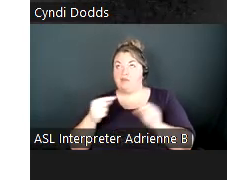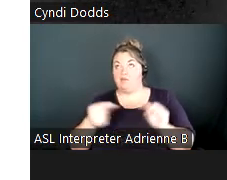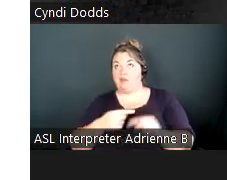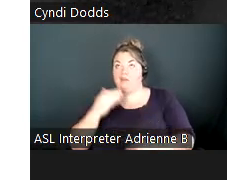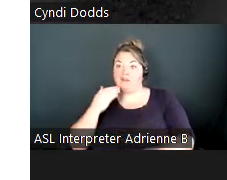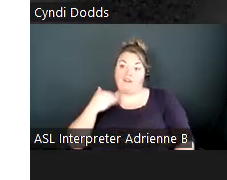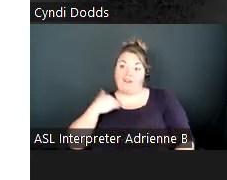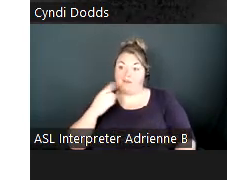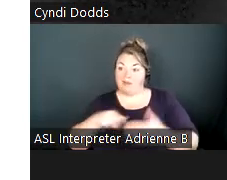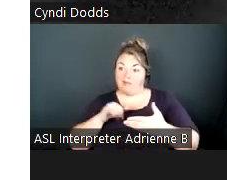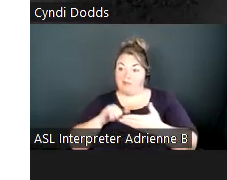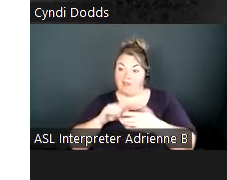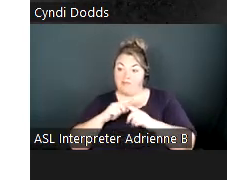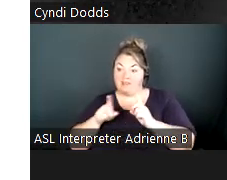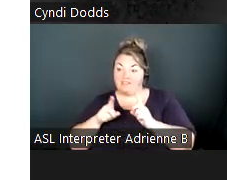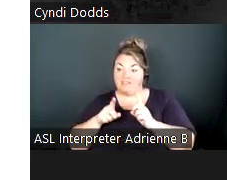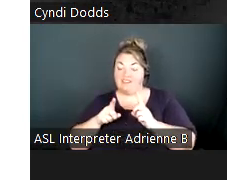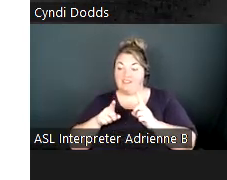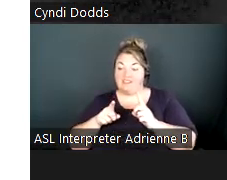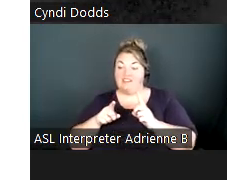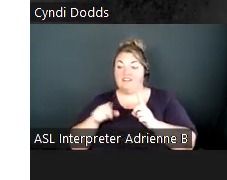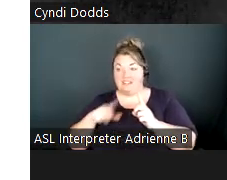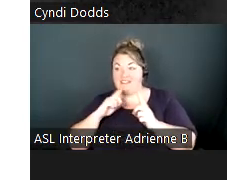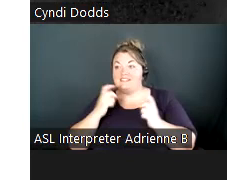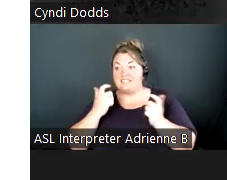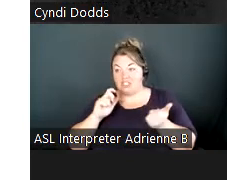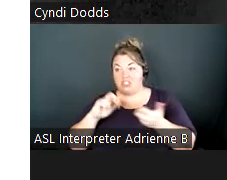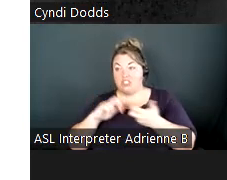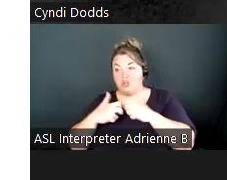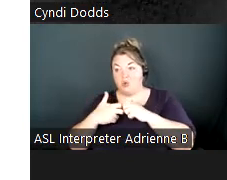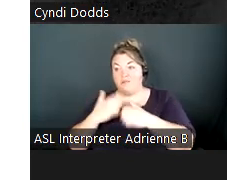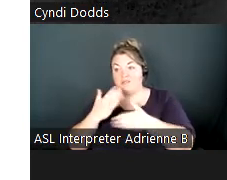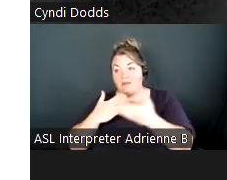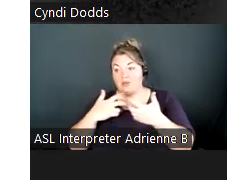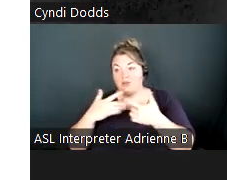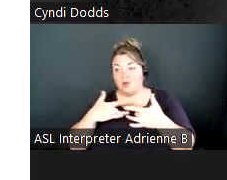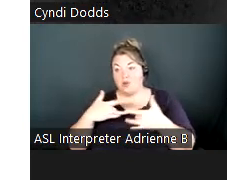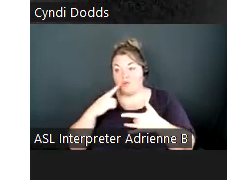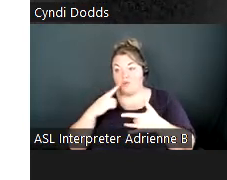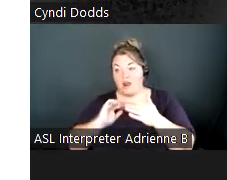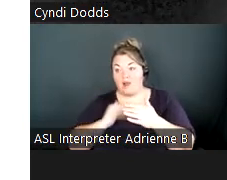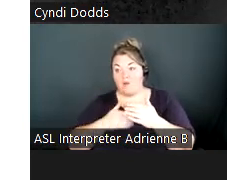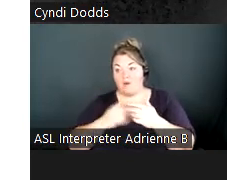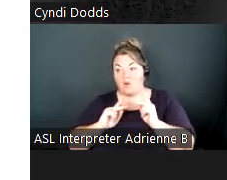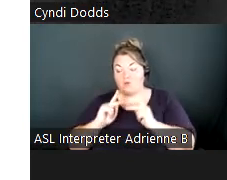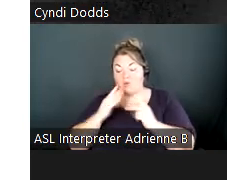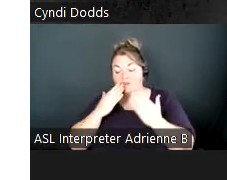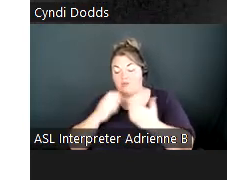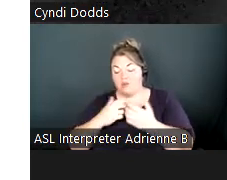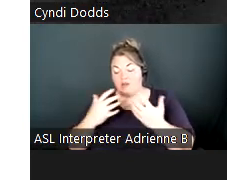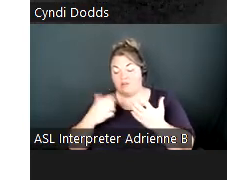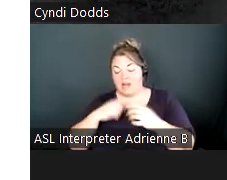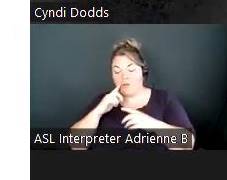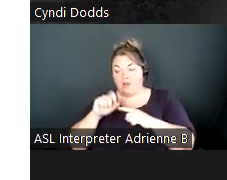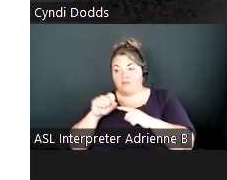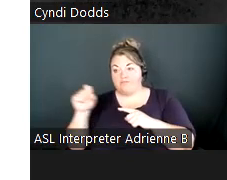this, but this is an issue of some concern for our folks. So thank you very much. And I'll shoot the problematic